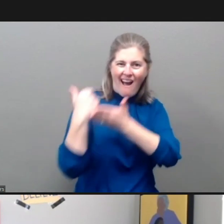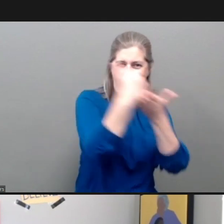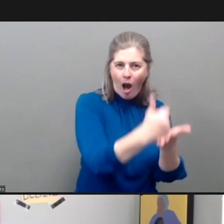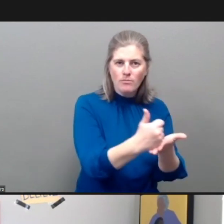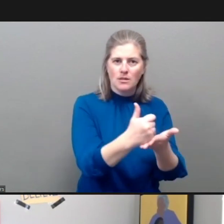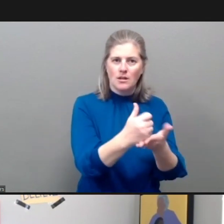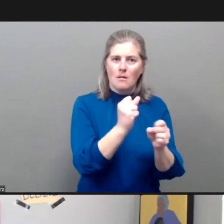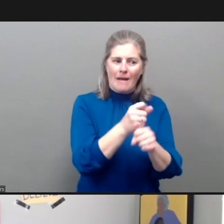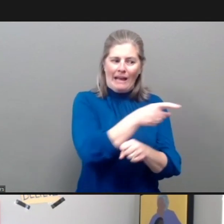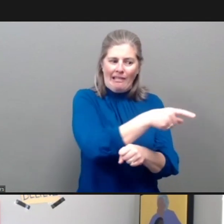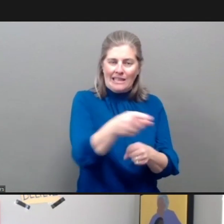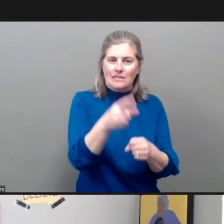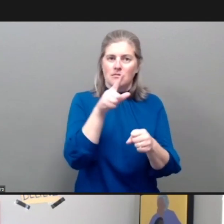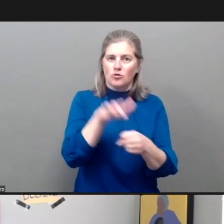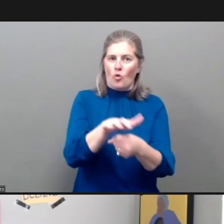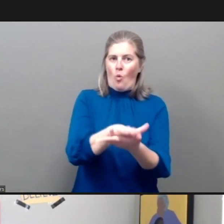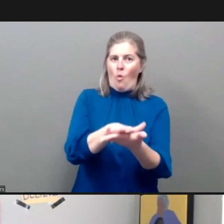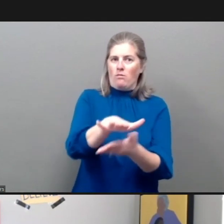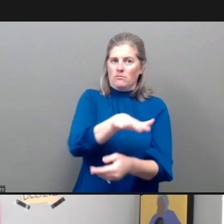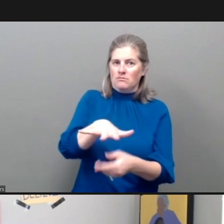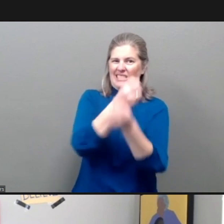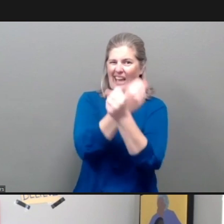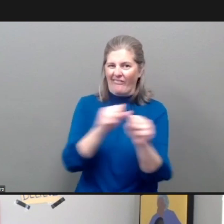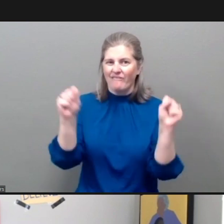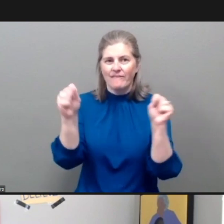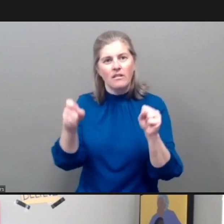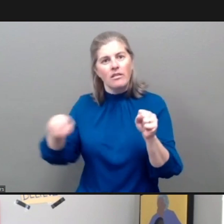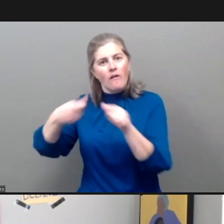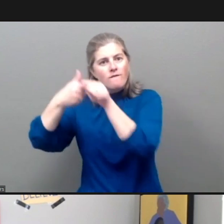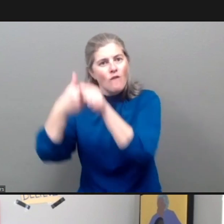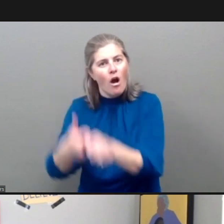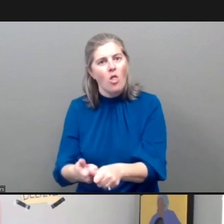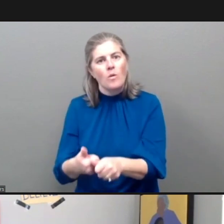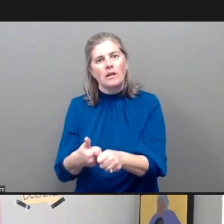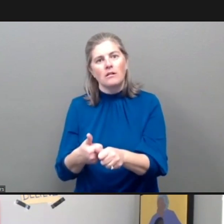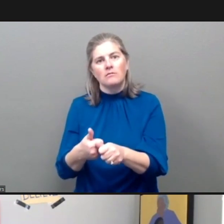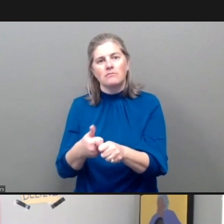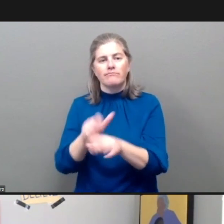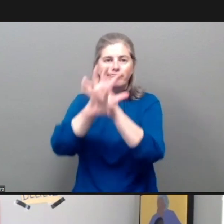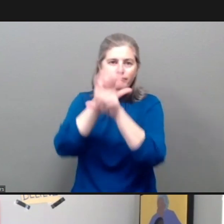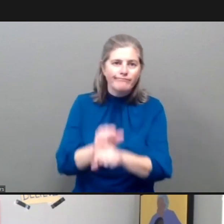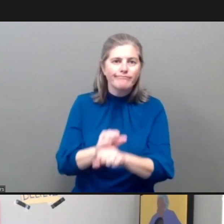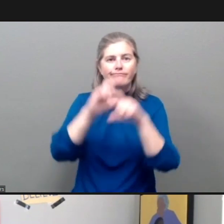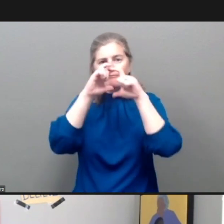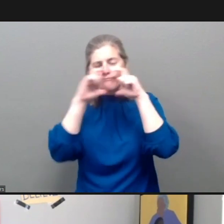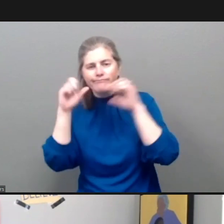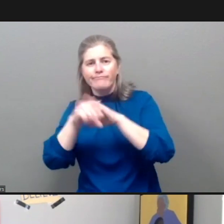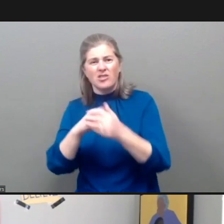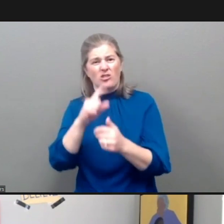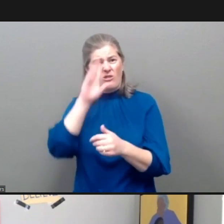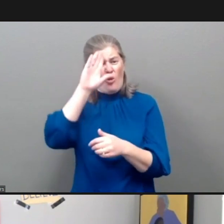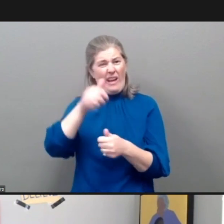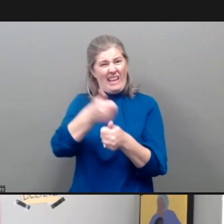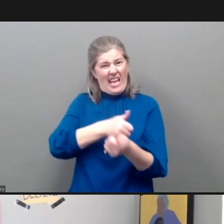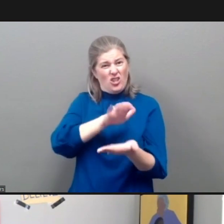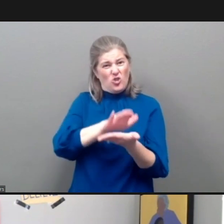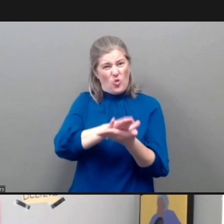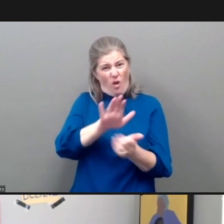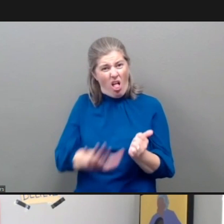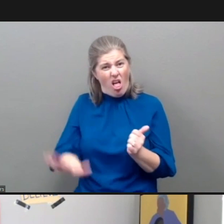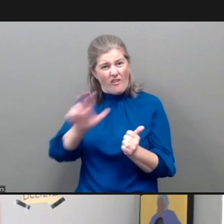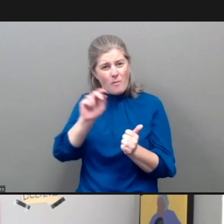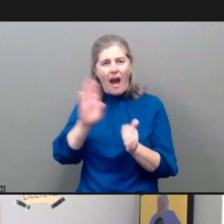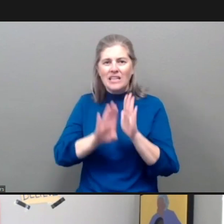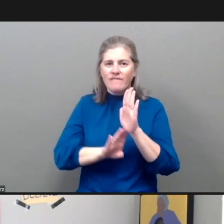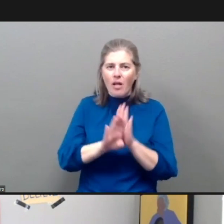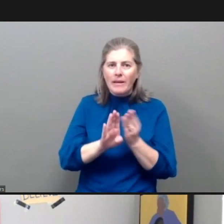this a safe place and following all those COVID safe practices. Every school in New Mexico has developed and